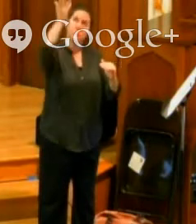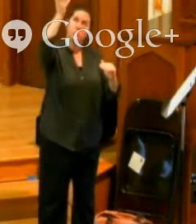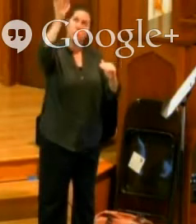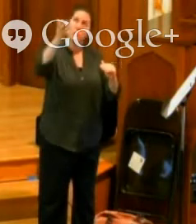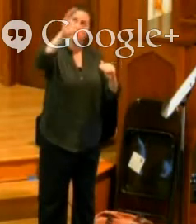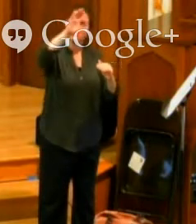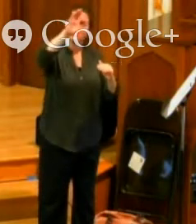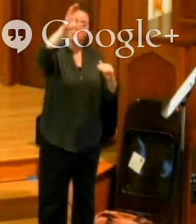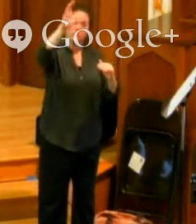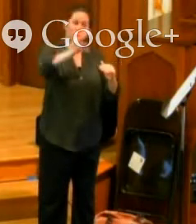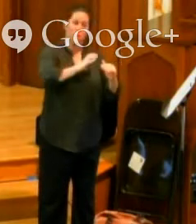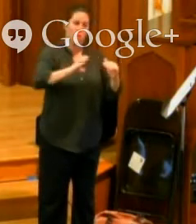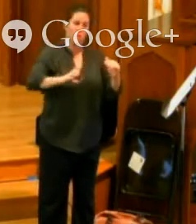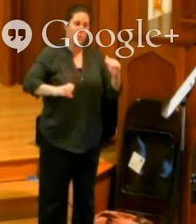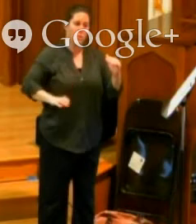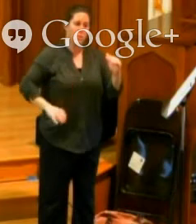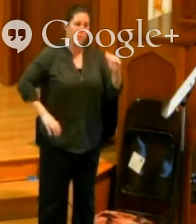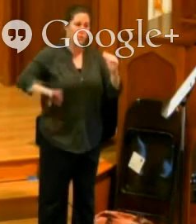is Christ